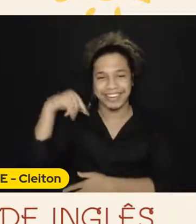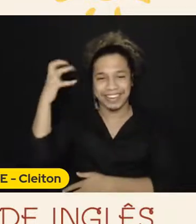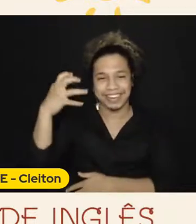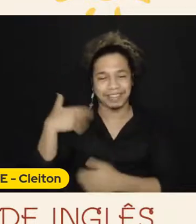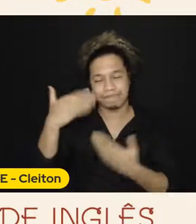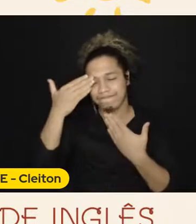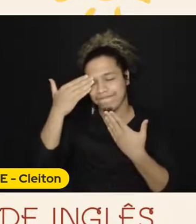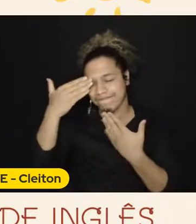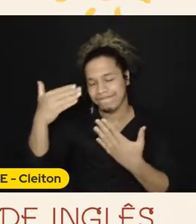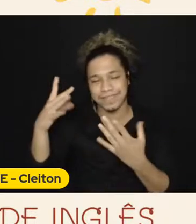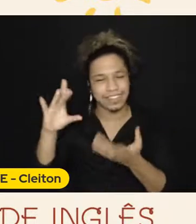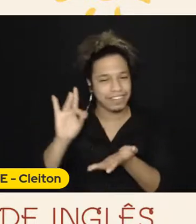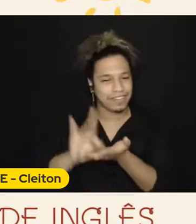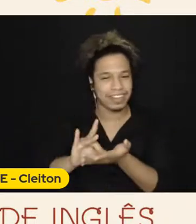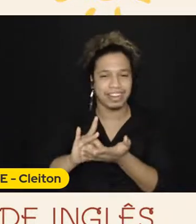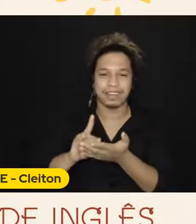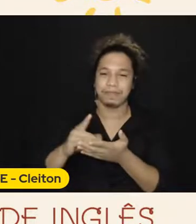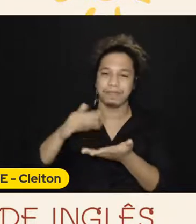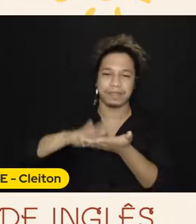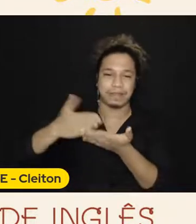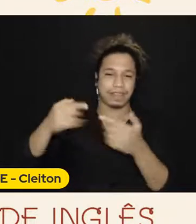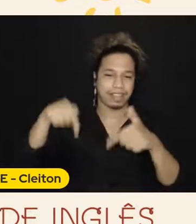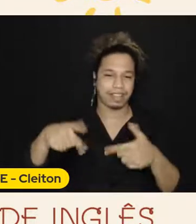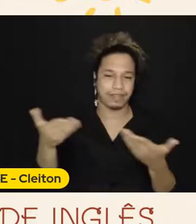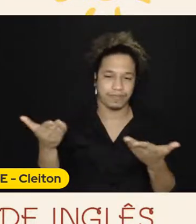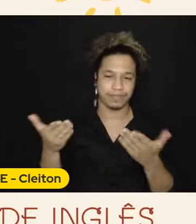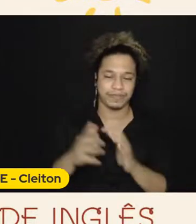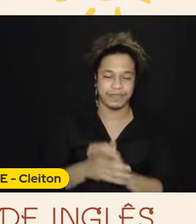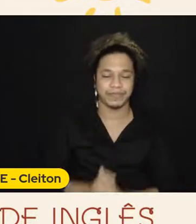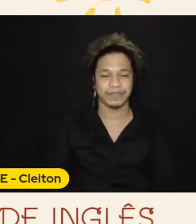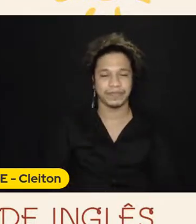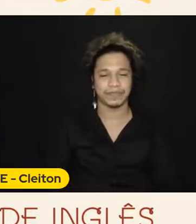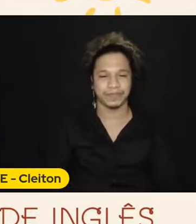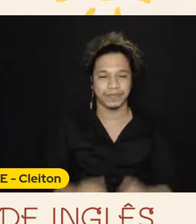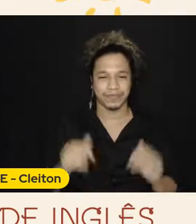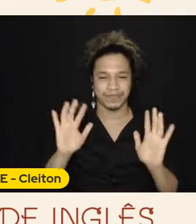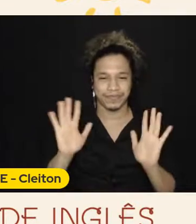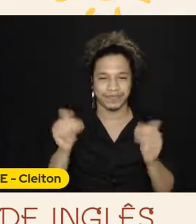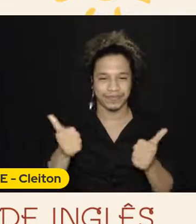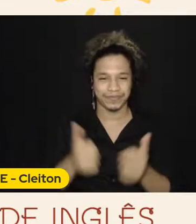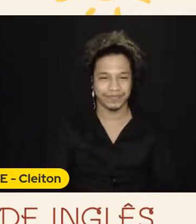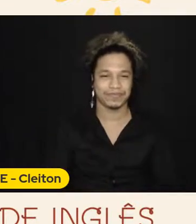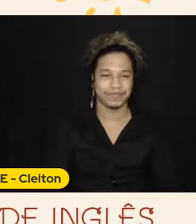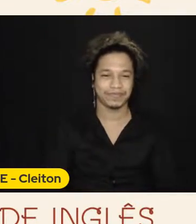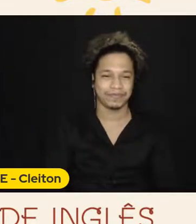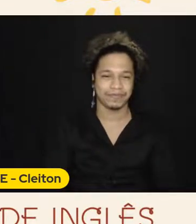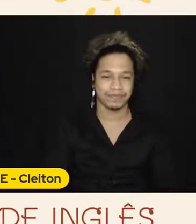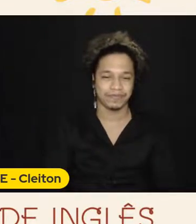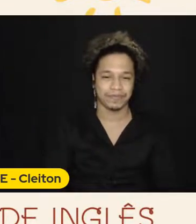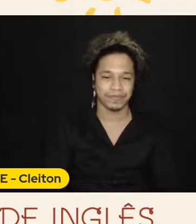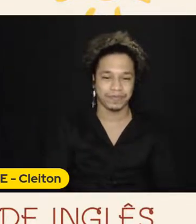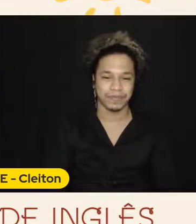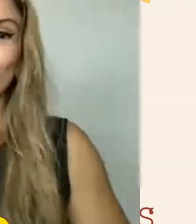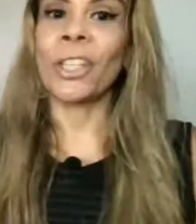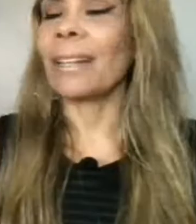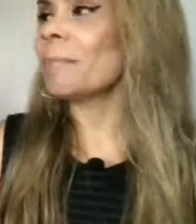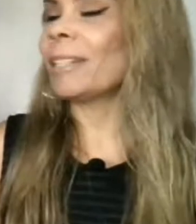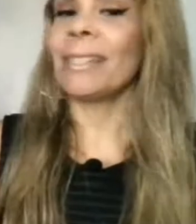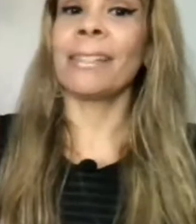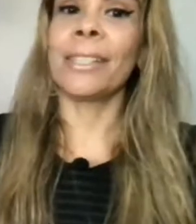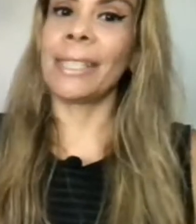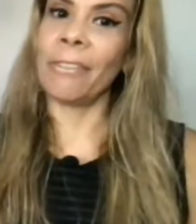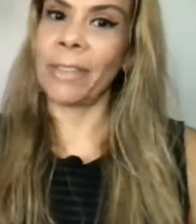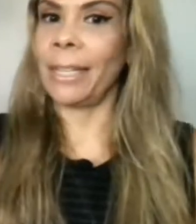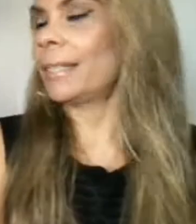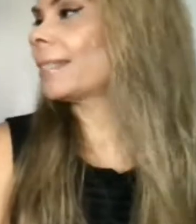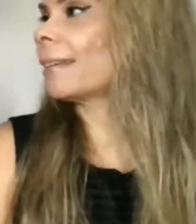much for being with us. Thank you. So much. So let's continue. Talking about